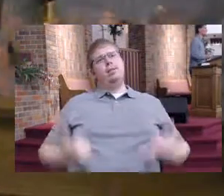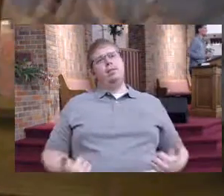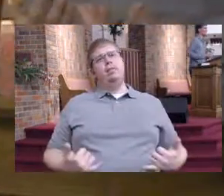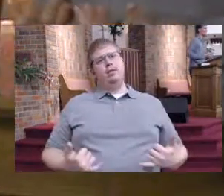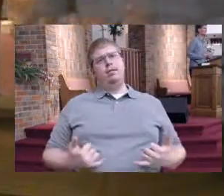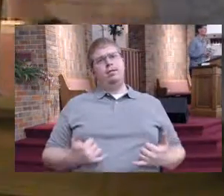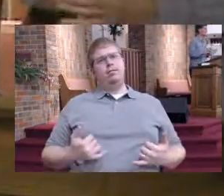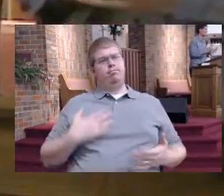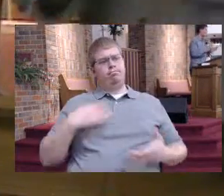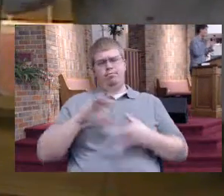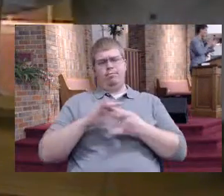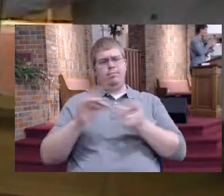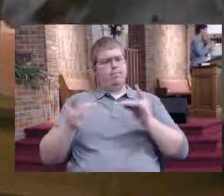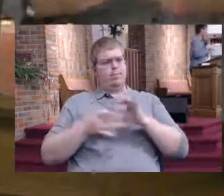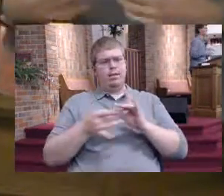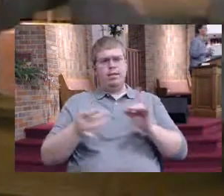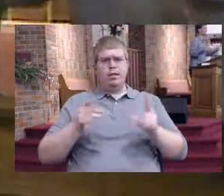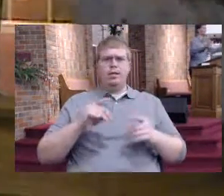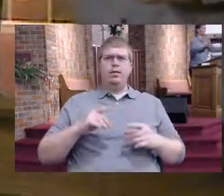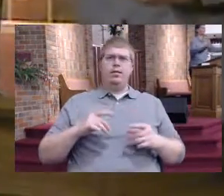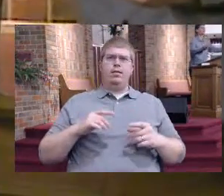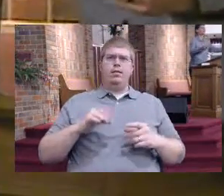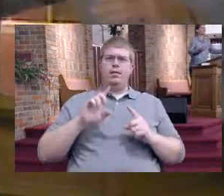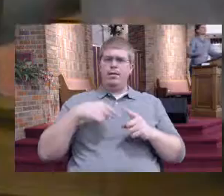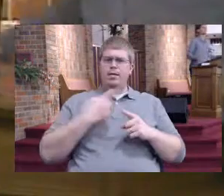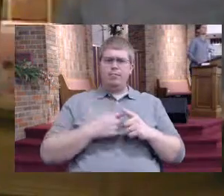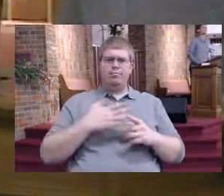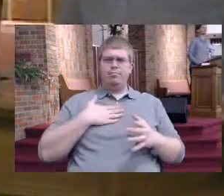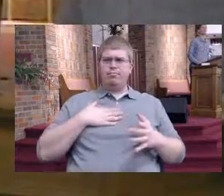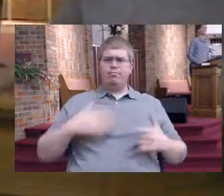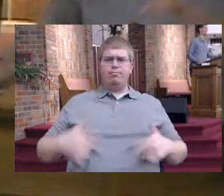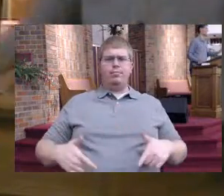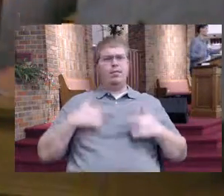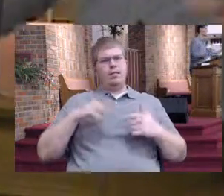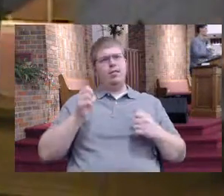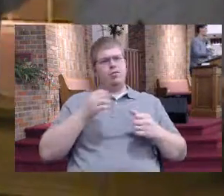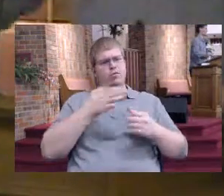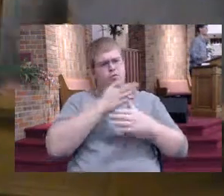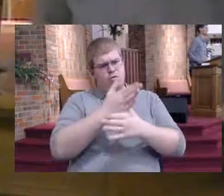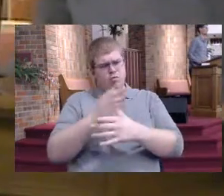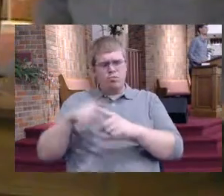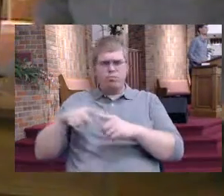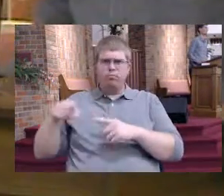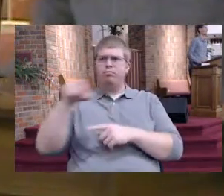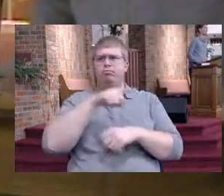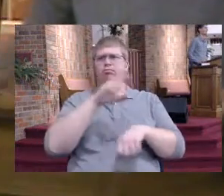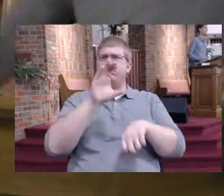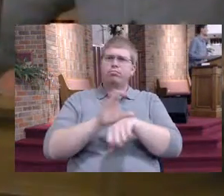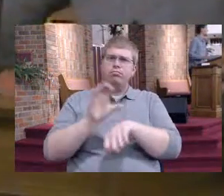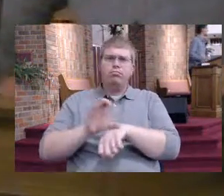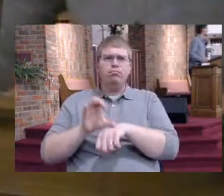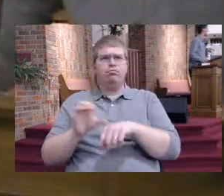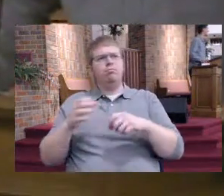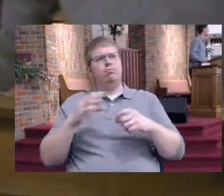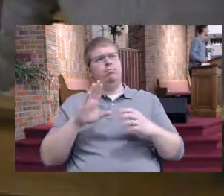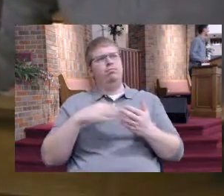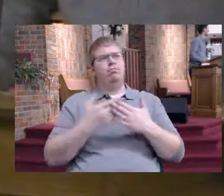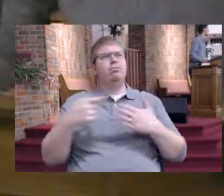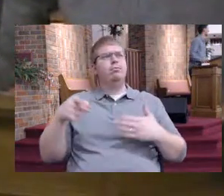story of my life right now, the message that God has given me to share on this furlough coming back with individuals, with churches, with you all